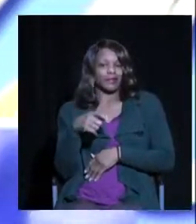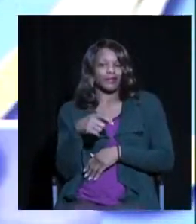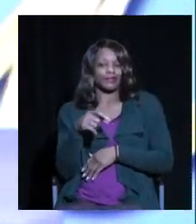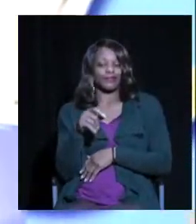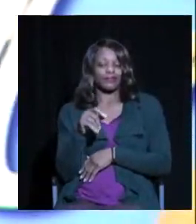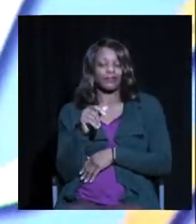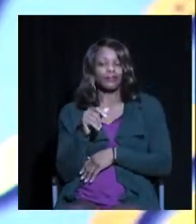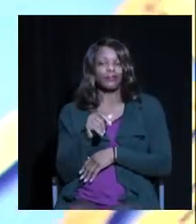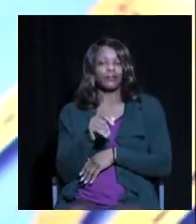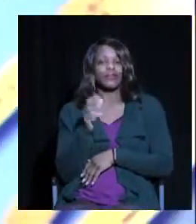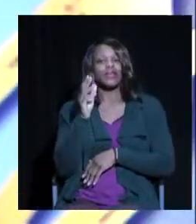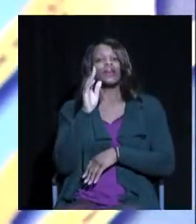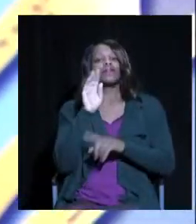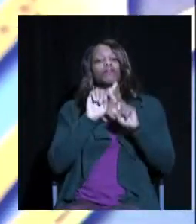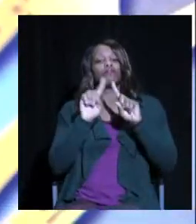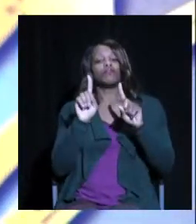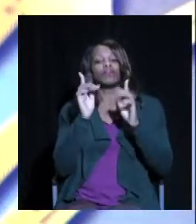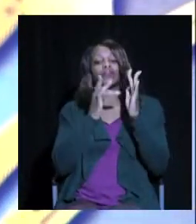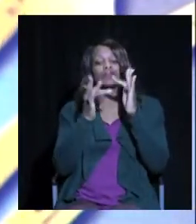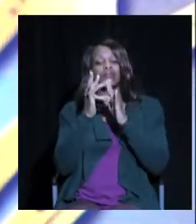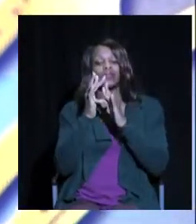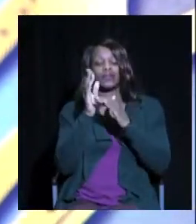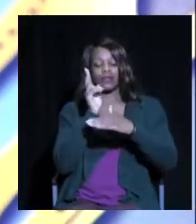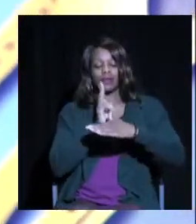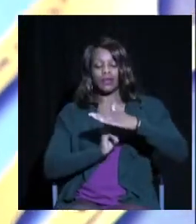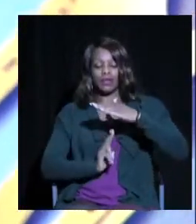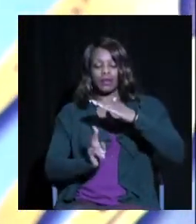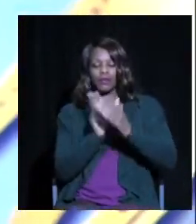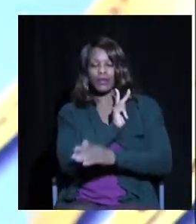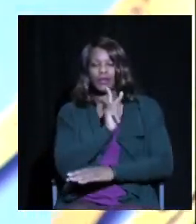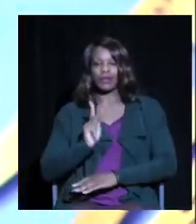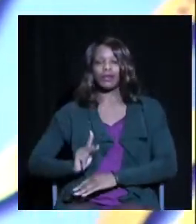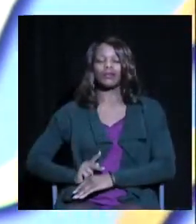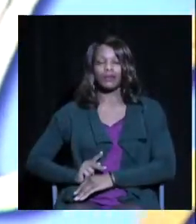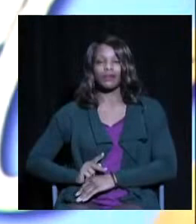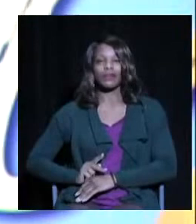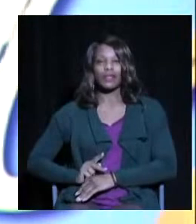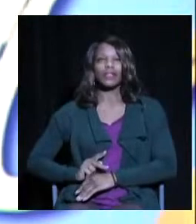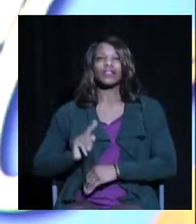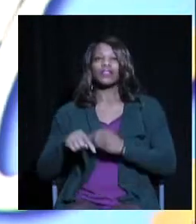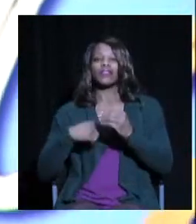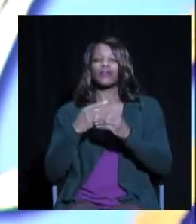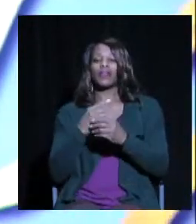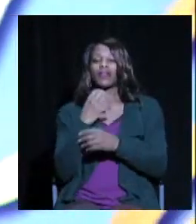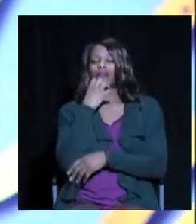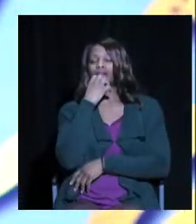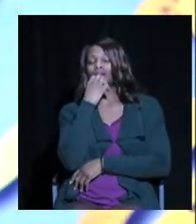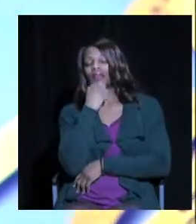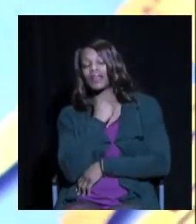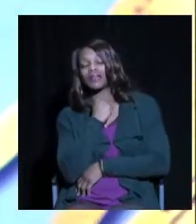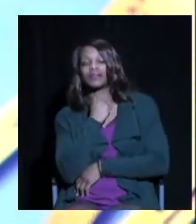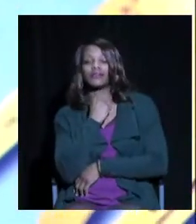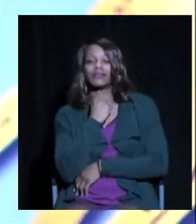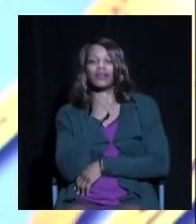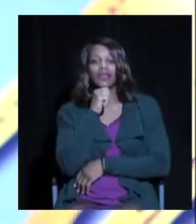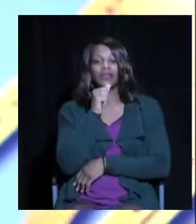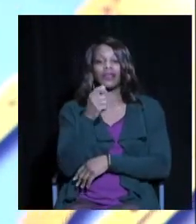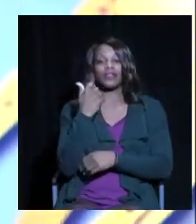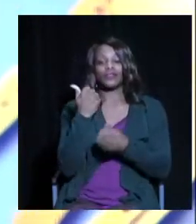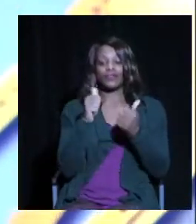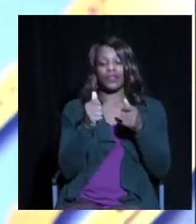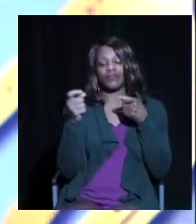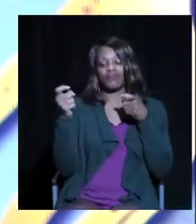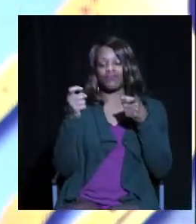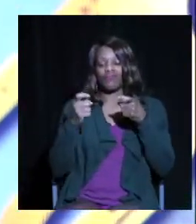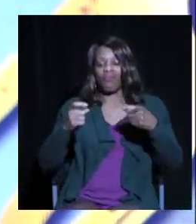minds, Jesus was a humble king who came from humble means. Jesus is all about compassion, not trying to colonize,